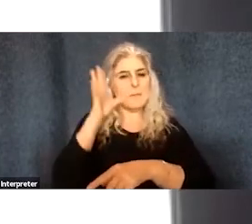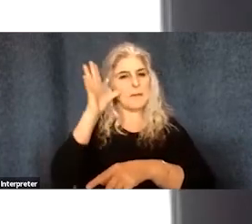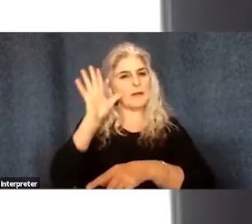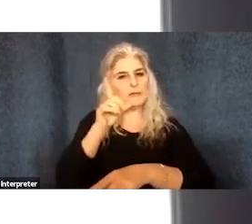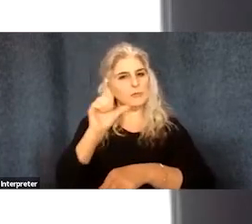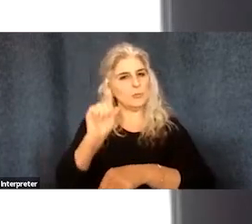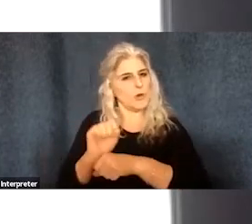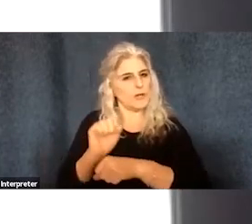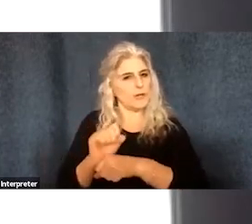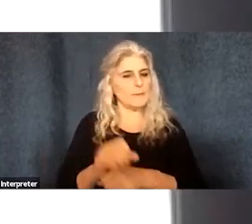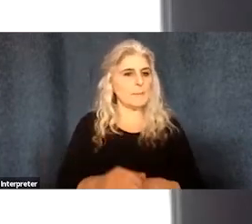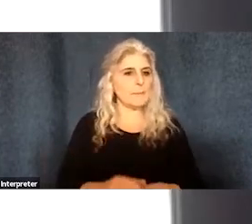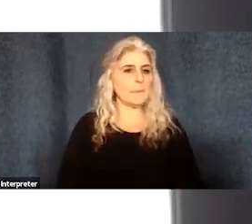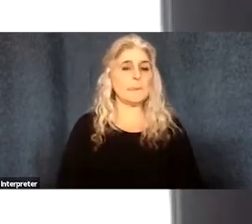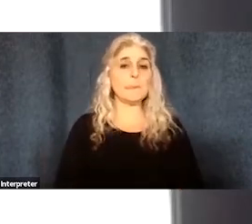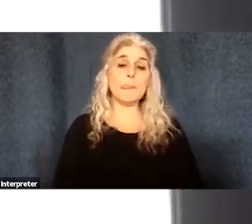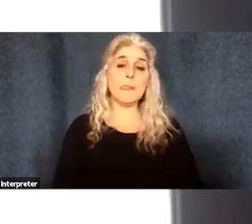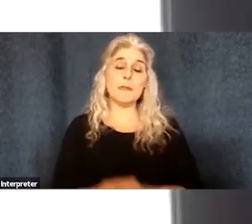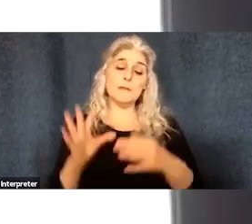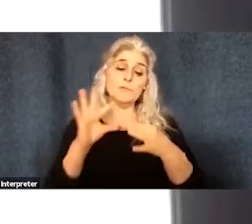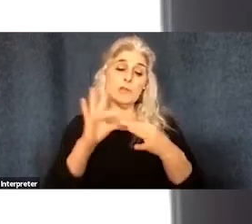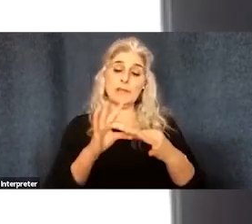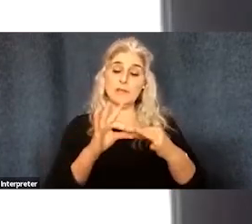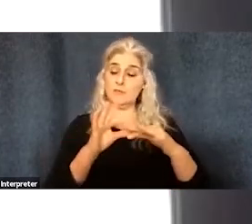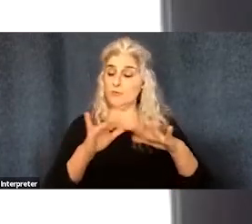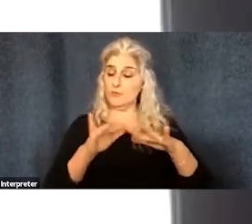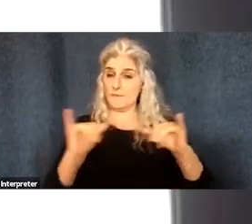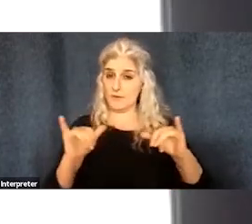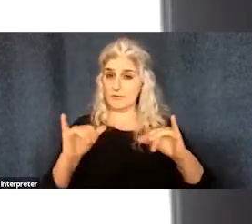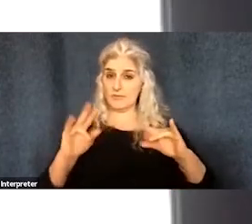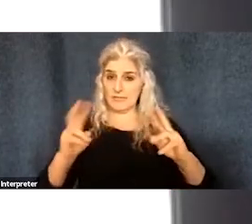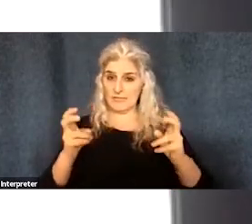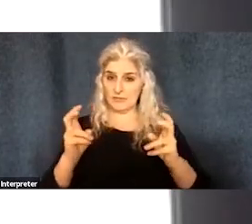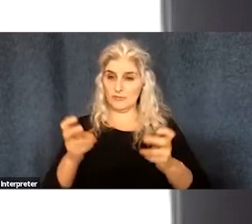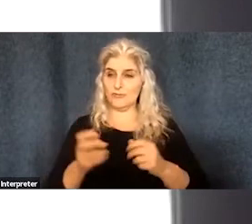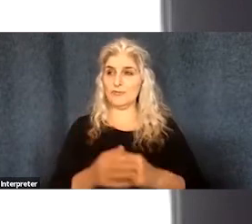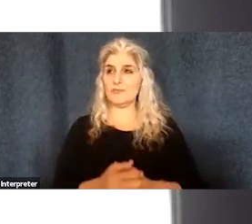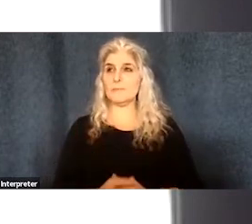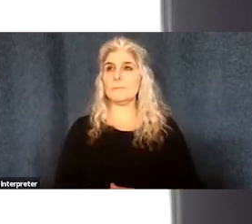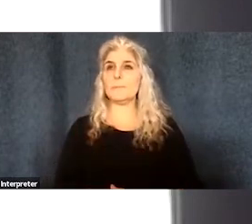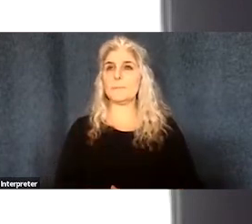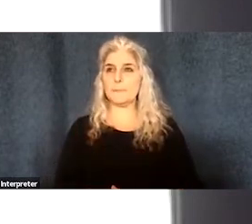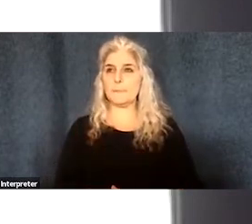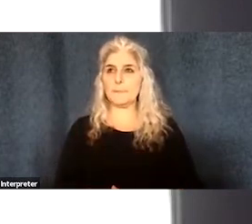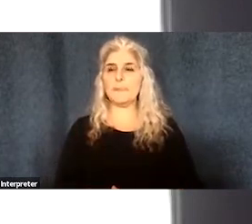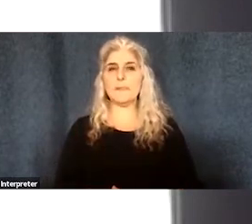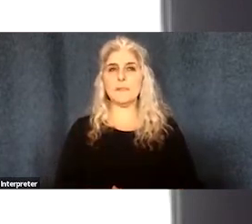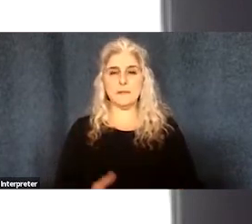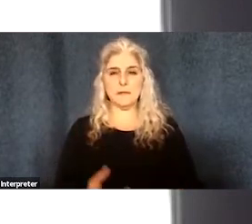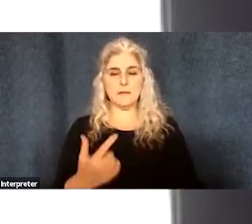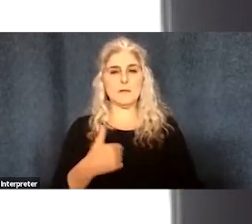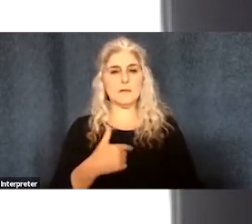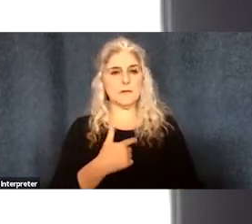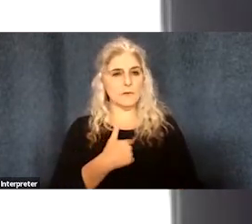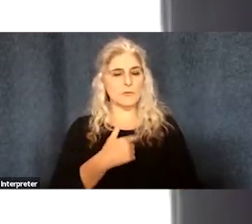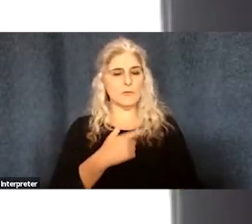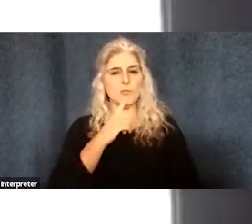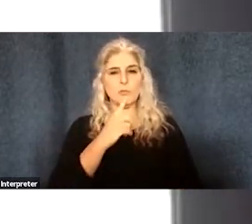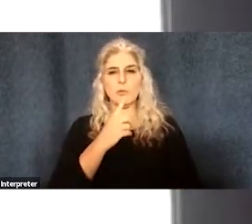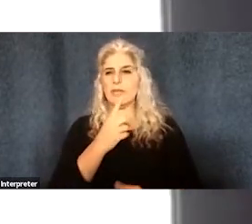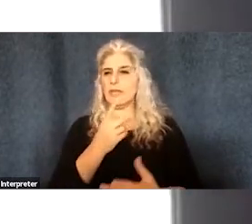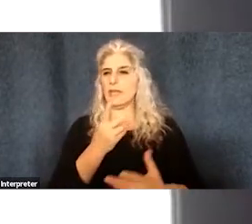On the diversity issues, we have engaged with our peers in many,